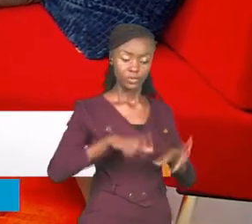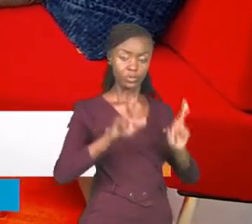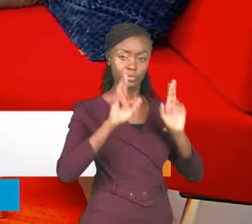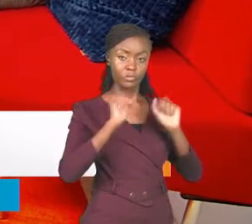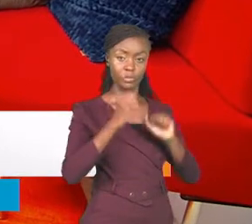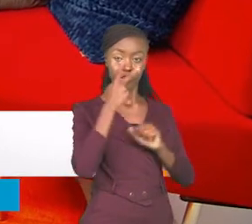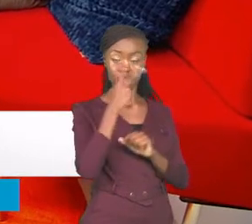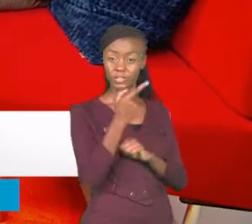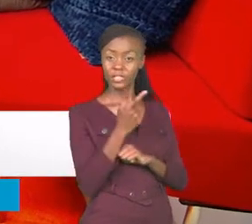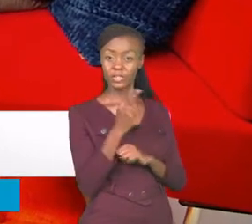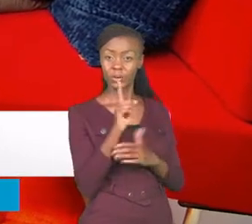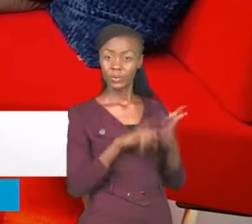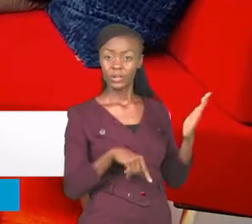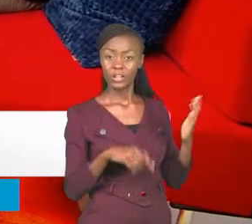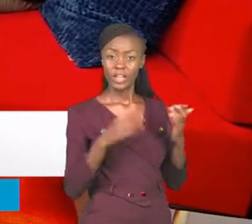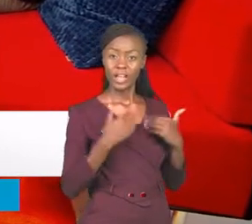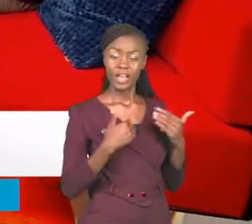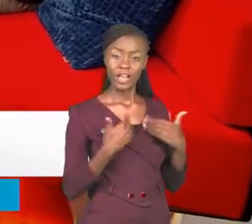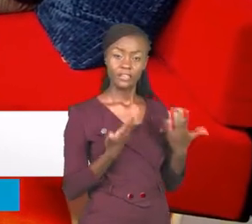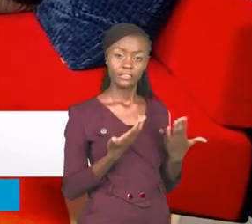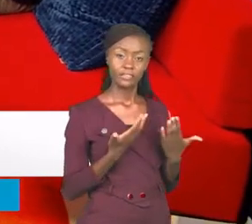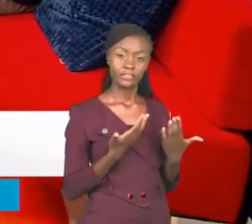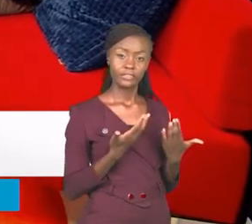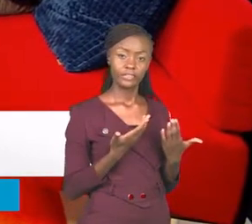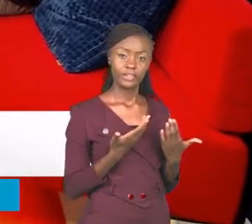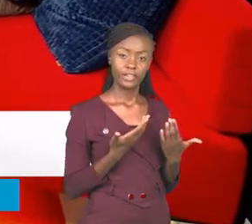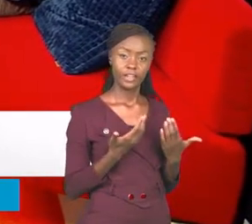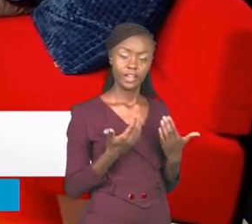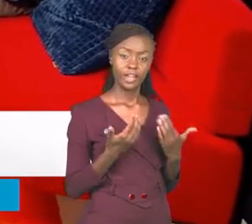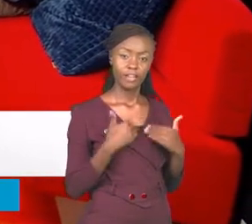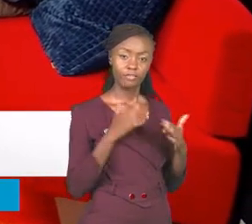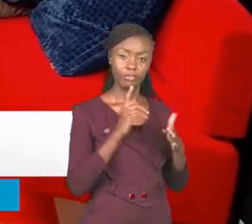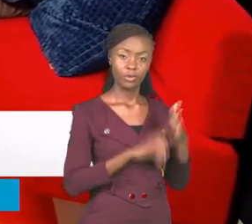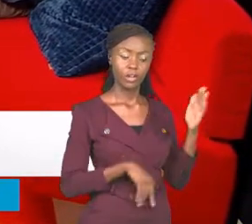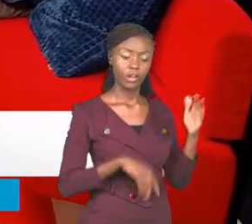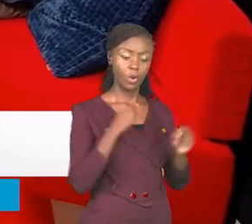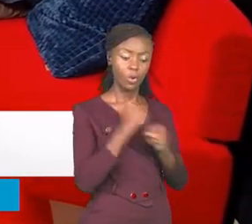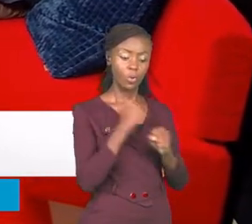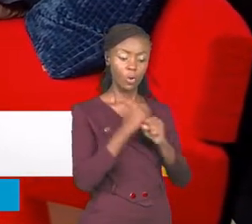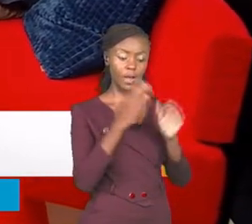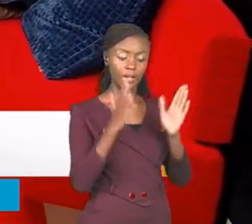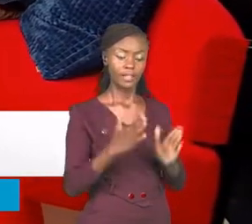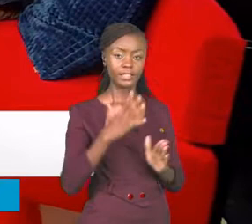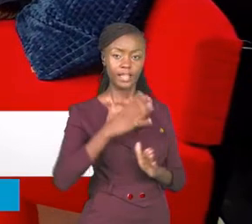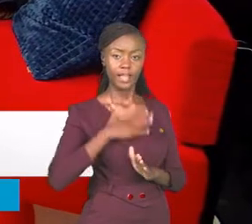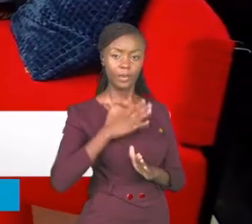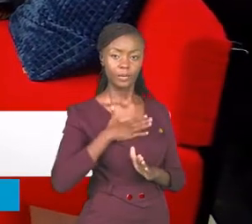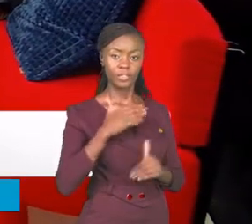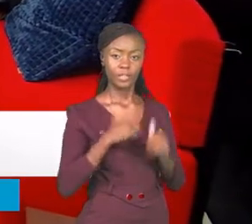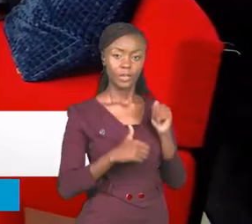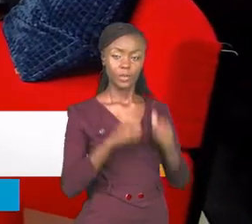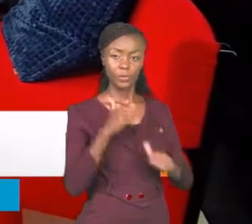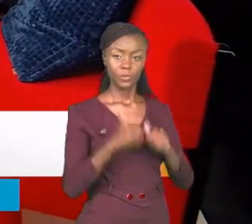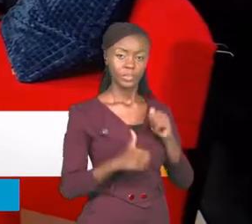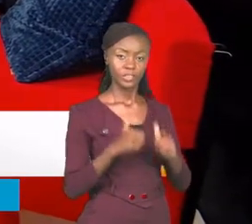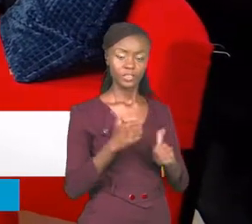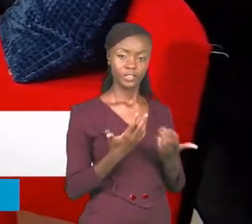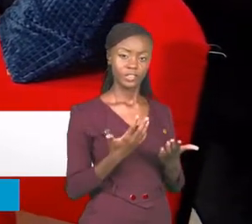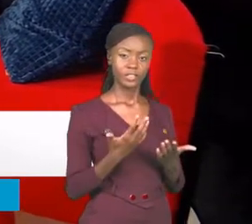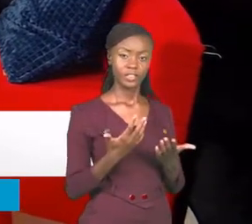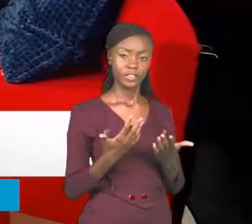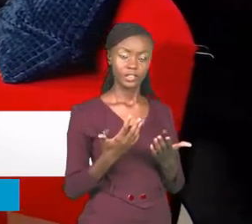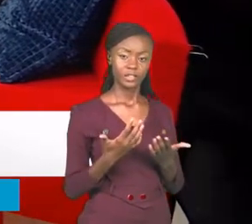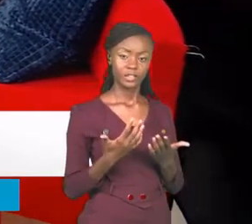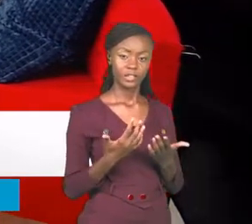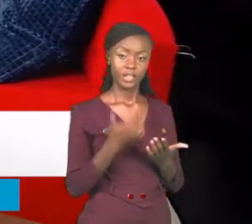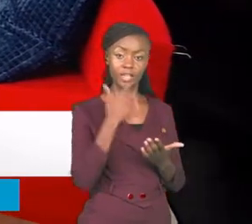driving on this road, you'd see that we have put some of our staff, they call it marshals. Reflectors, actually. Yes, yeah. yes. Mm-hmm. So what we